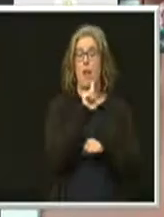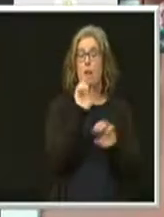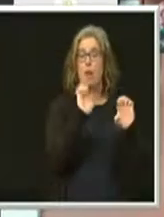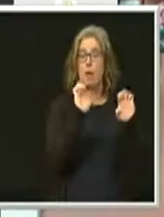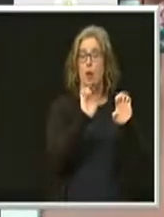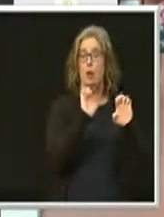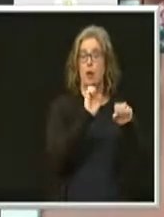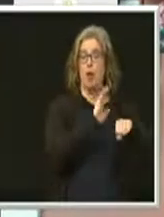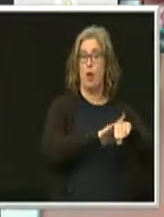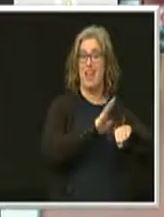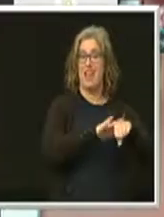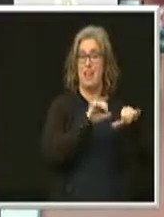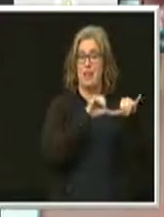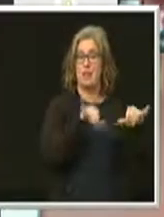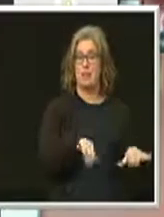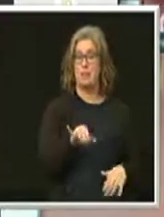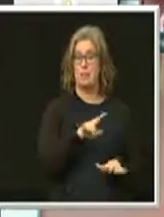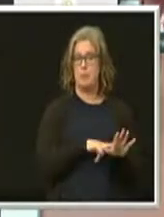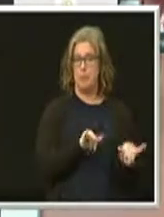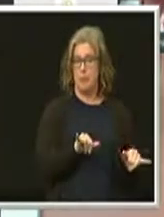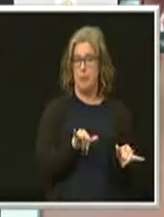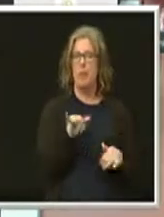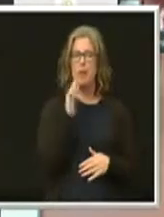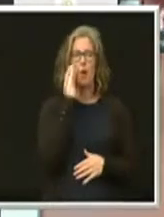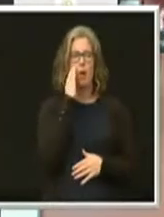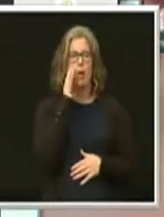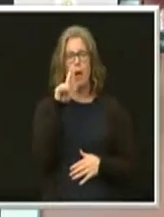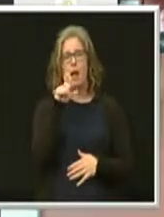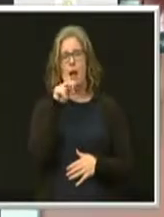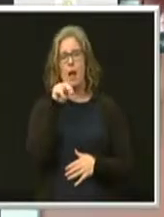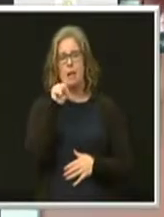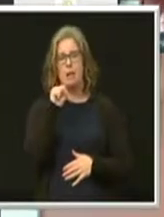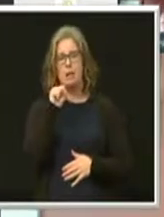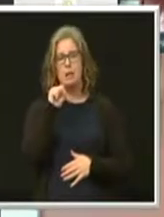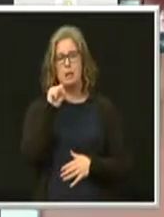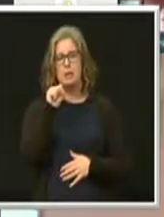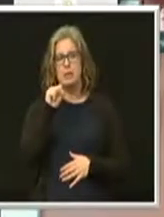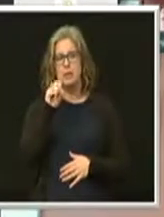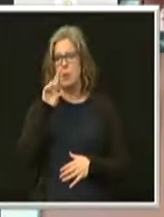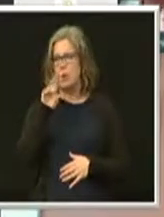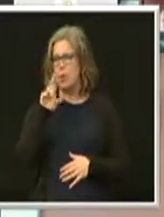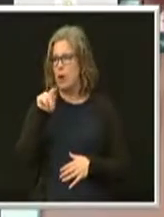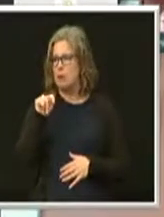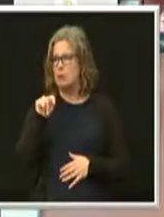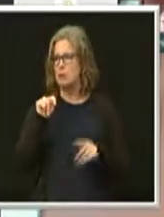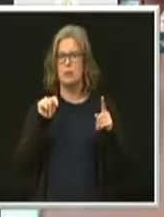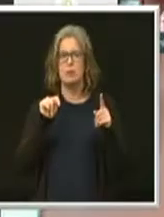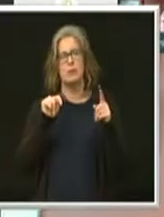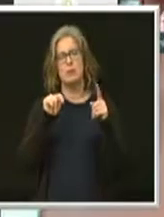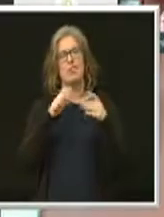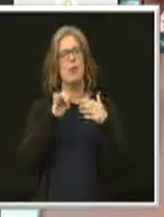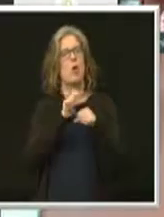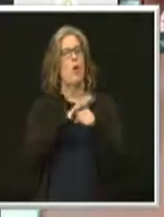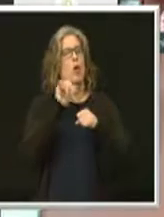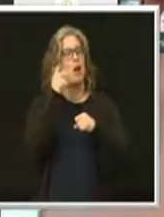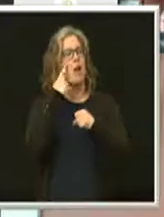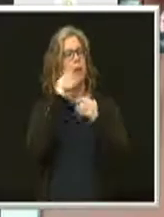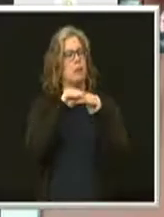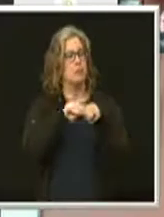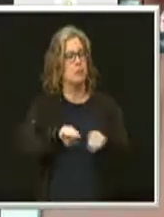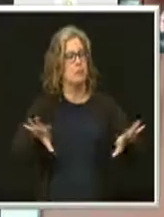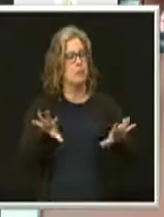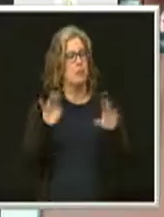Emergency Notification System, also known as the Lens Alert. And it's how your local government can notify you